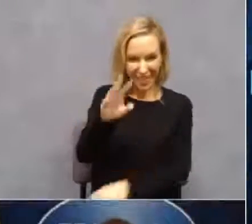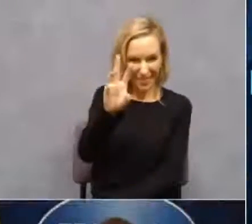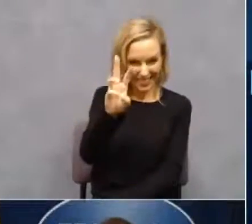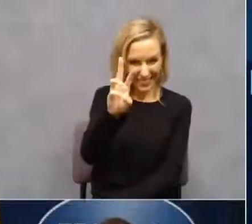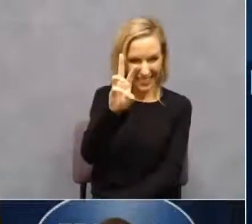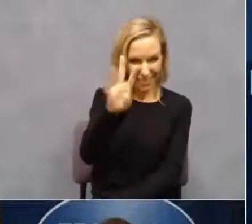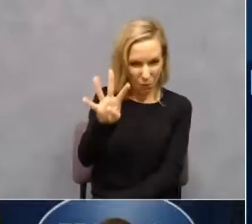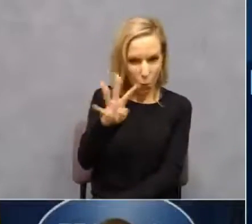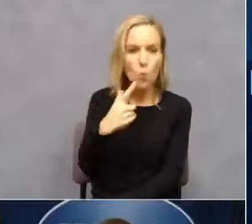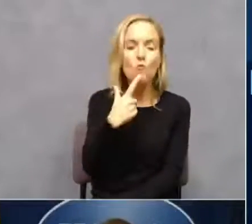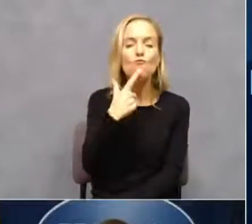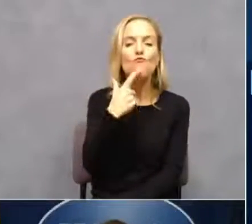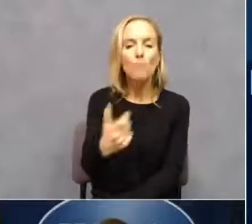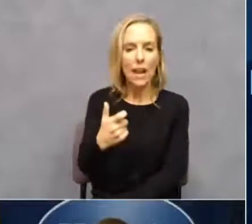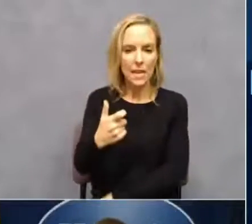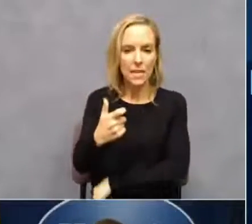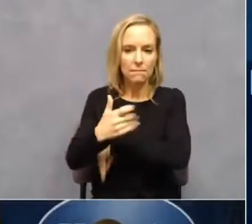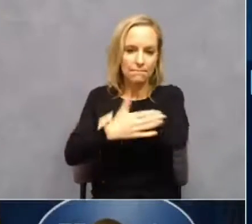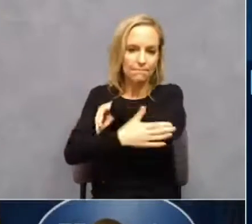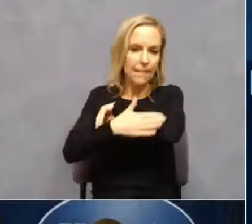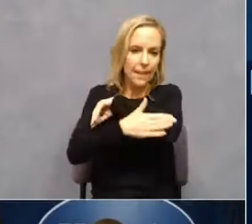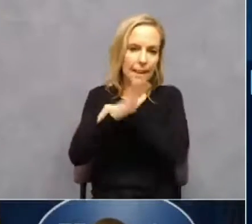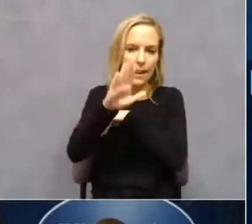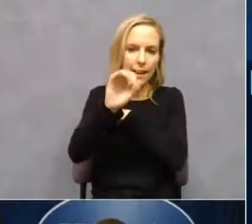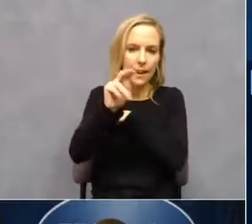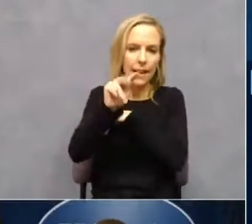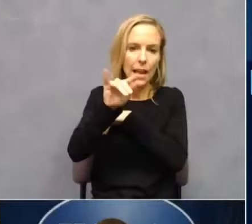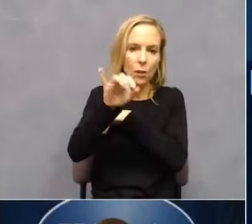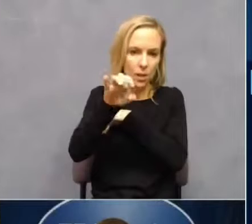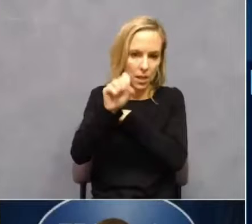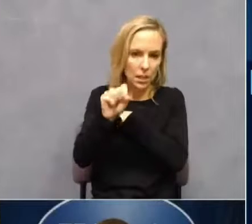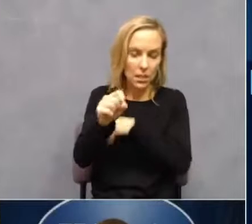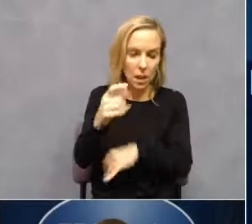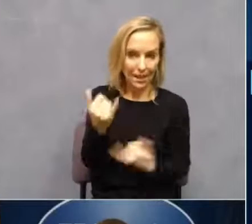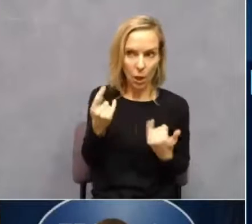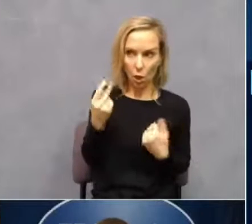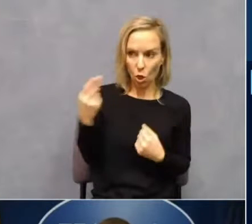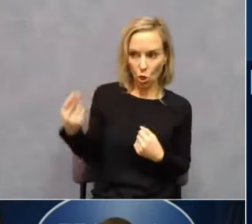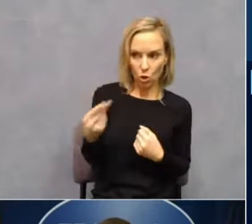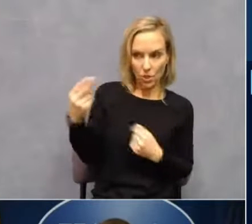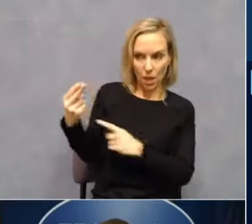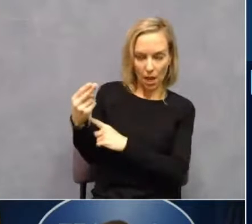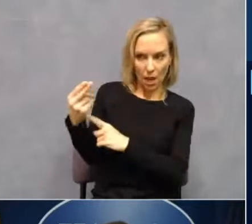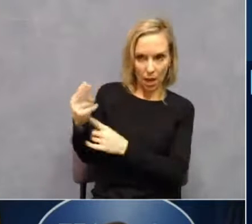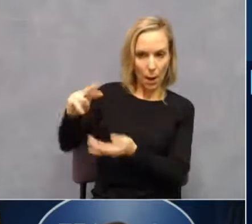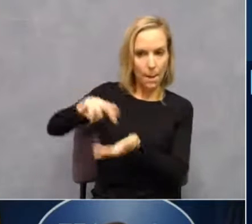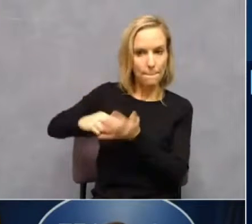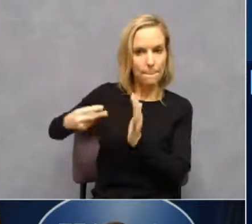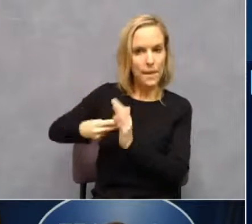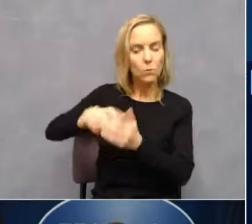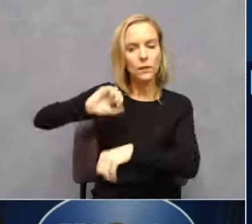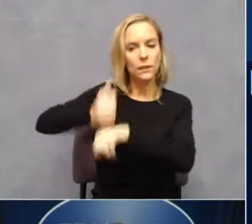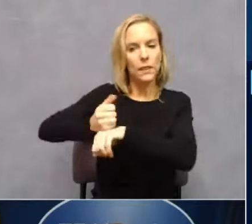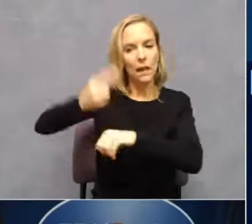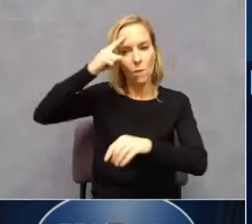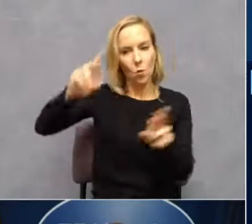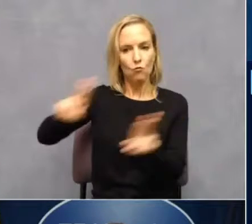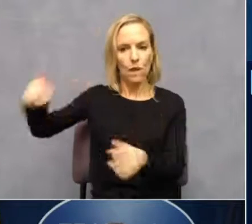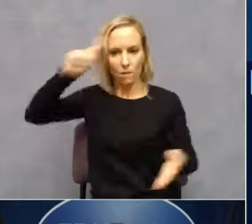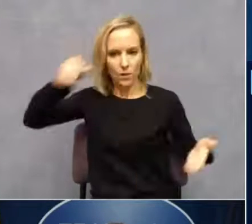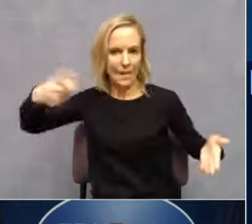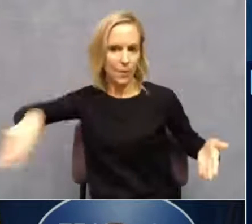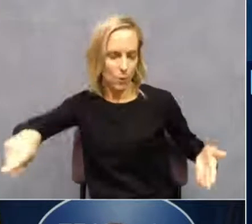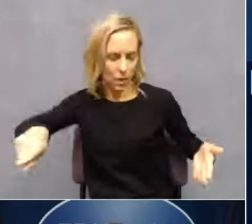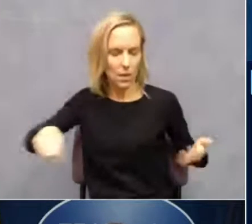red counties. Now, Thursday is the day that counts. It sets what we ask for next week. But 64